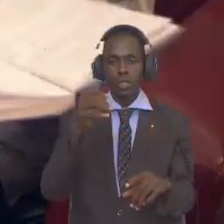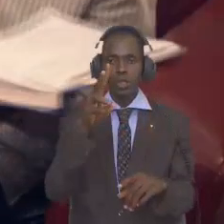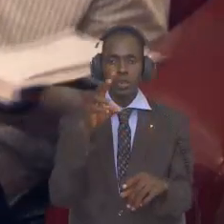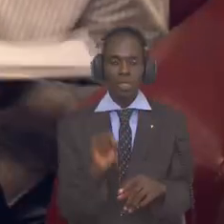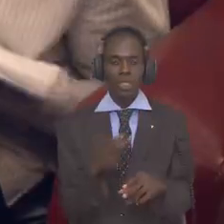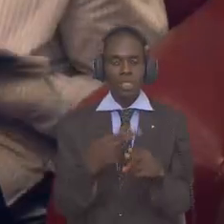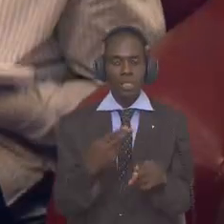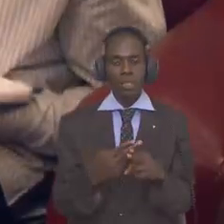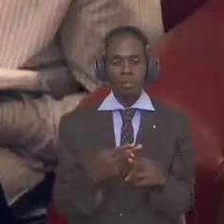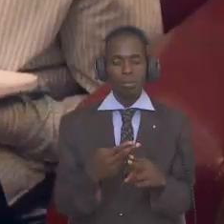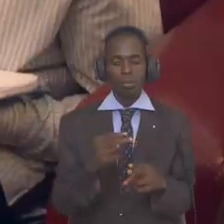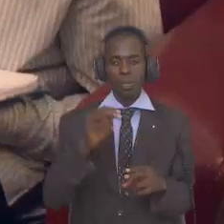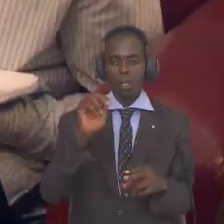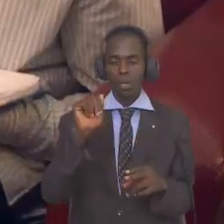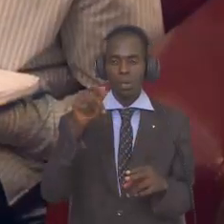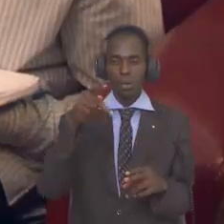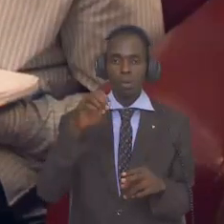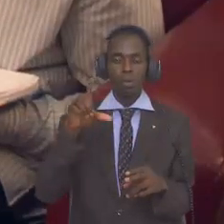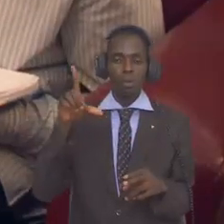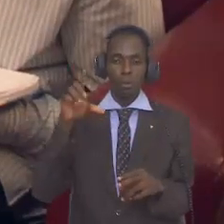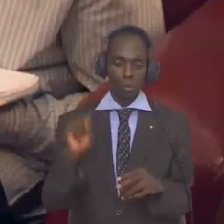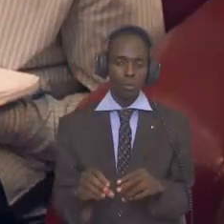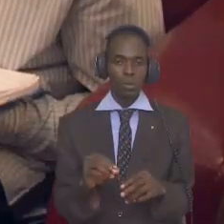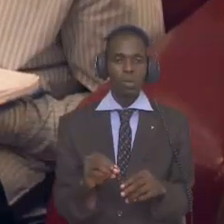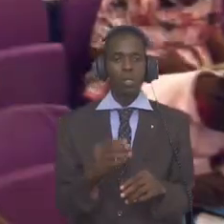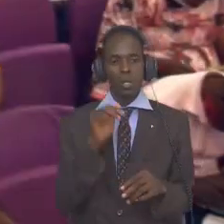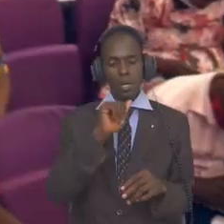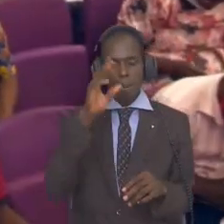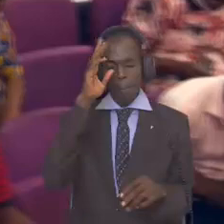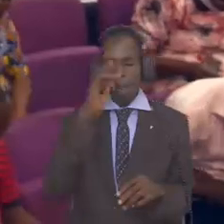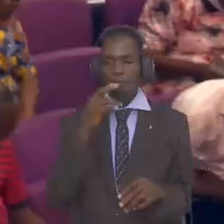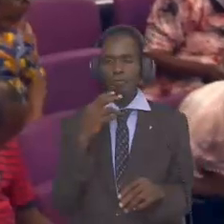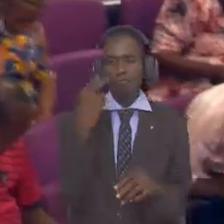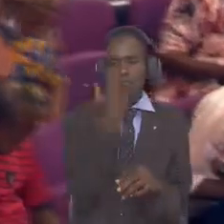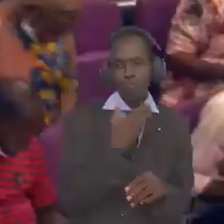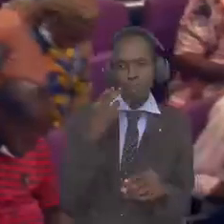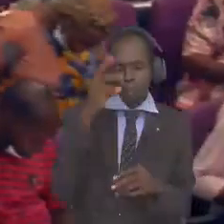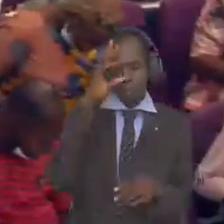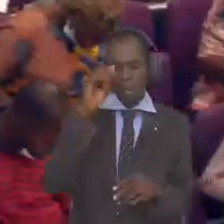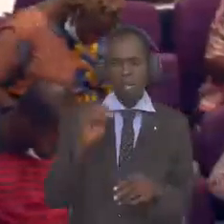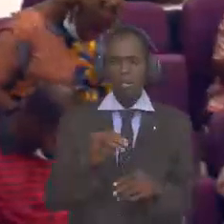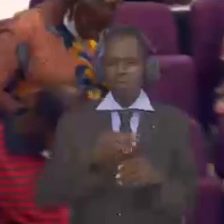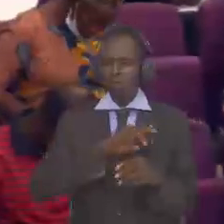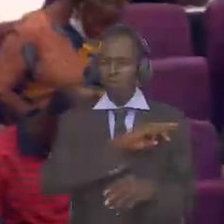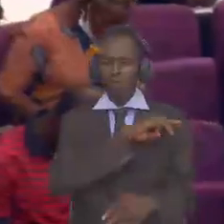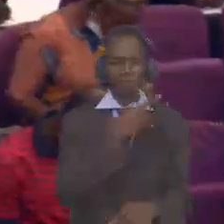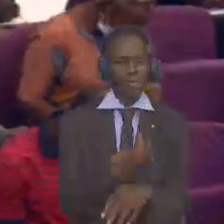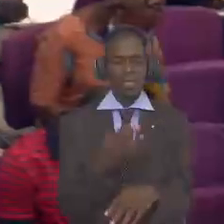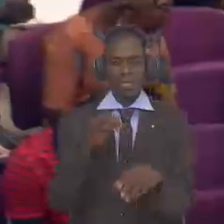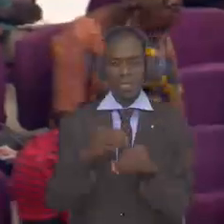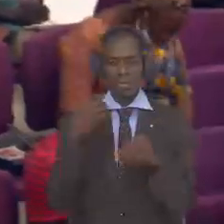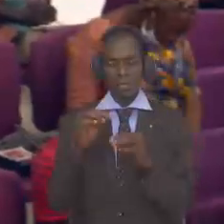born at Alexandria, an eloquent man, mighty in the scriptures, came